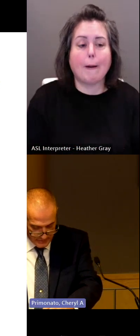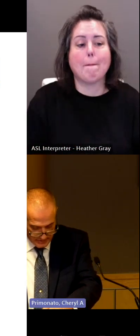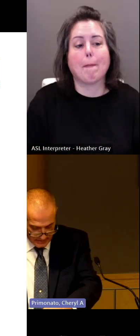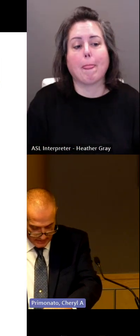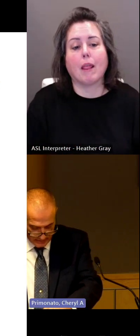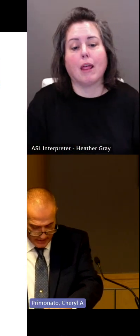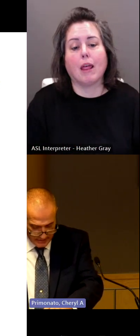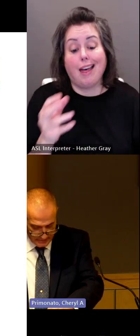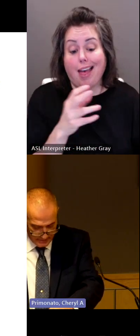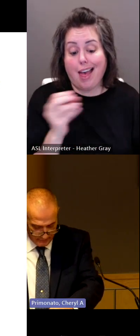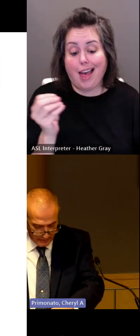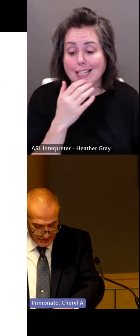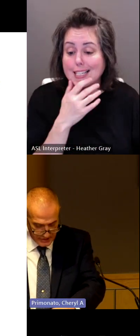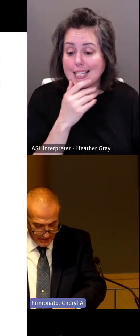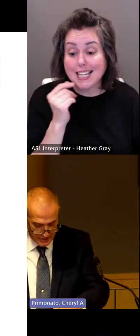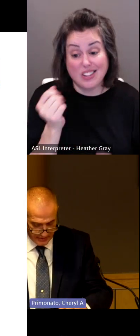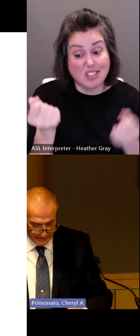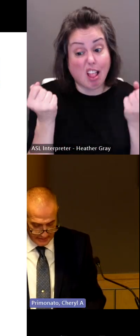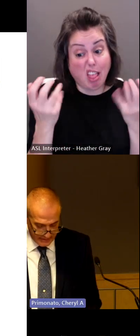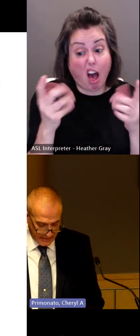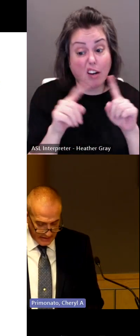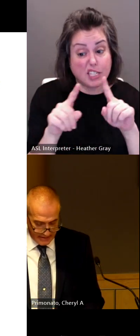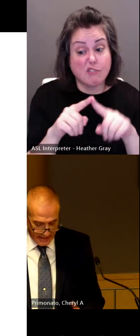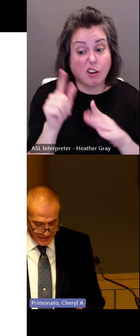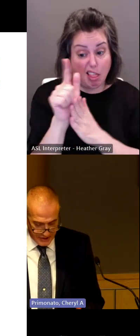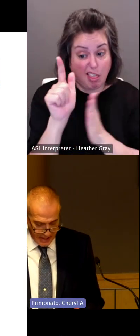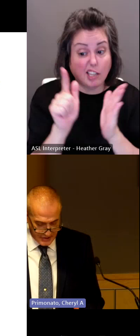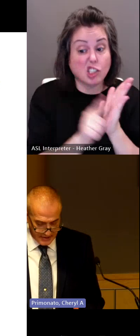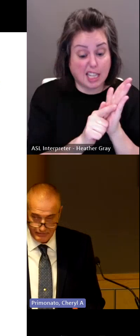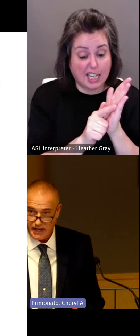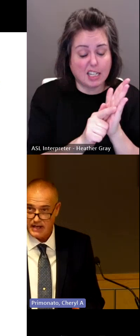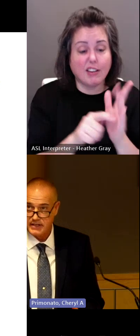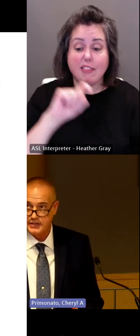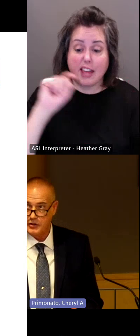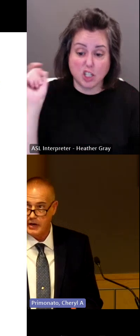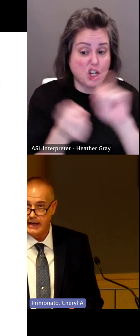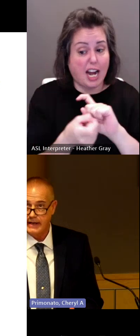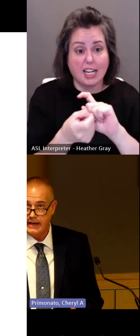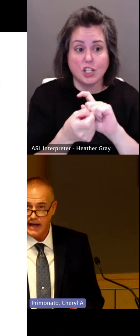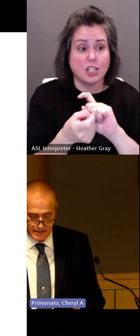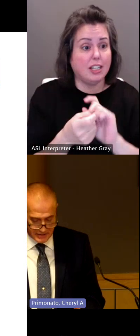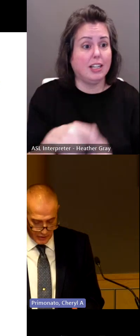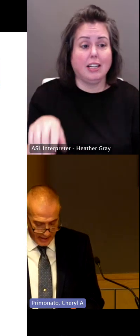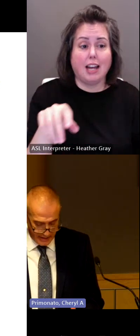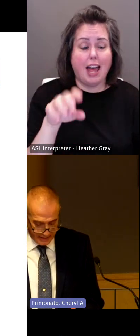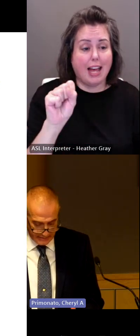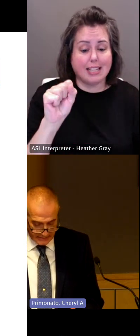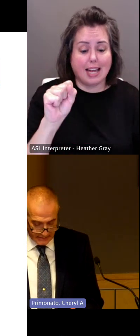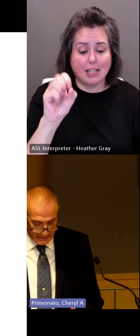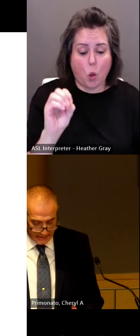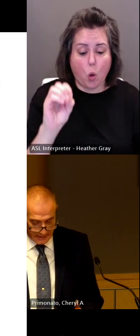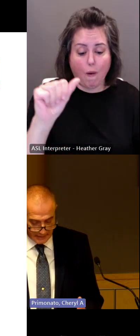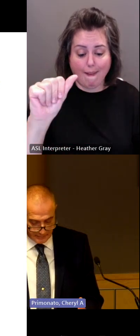and there's a lot of different legislation that kind of changed, gave the